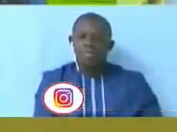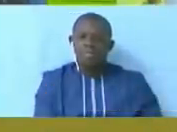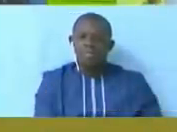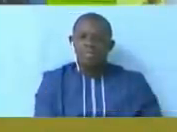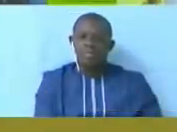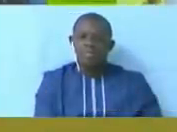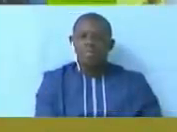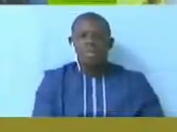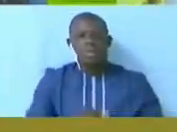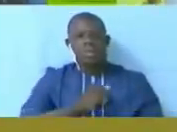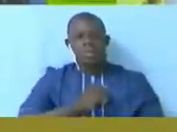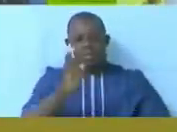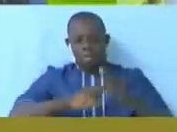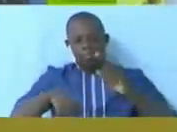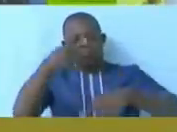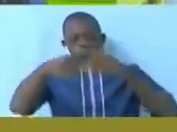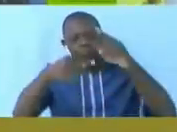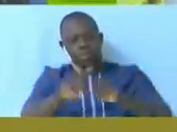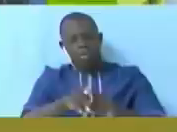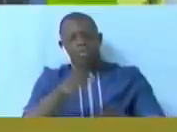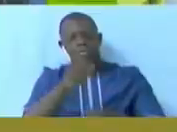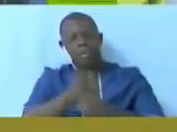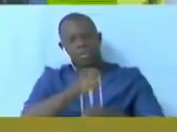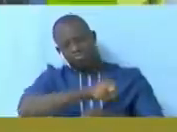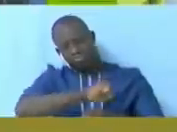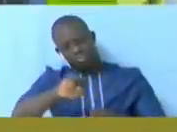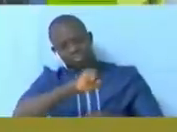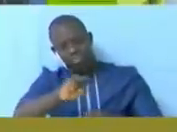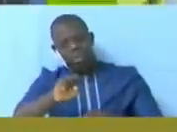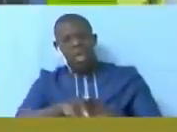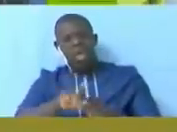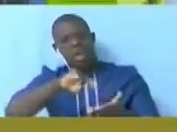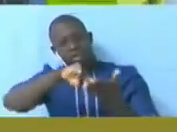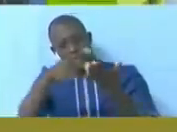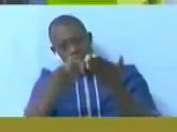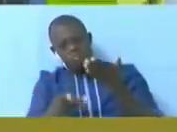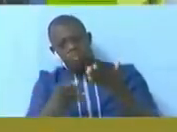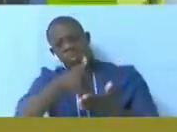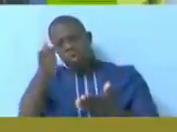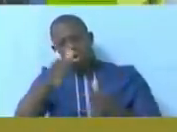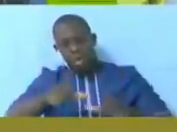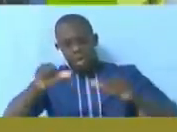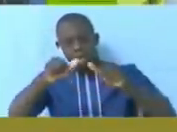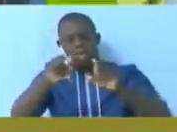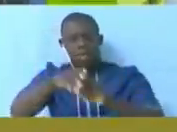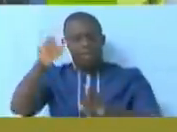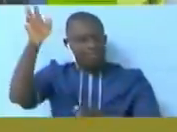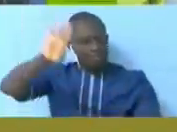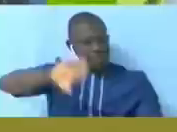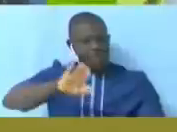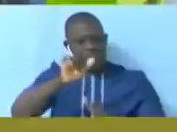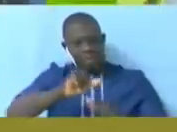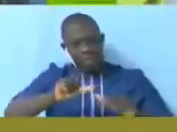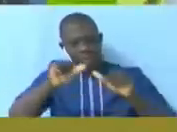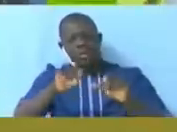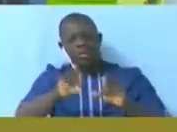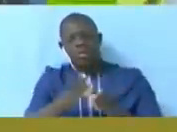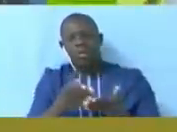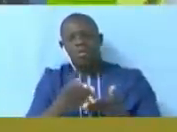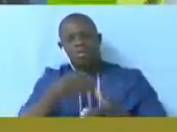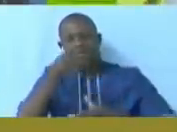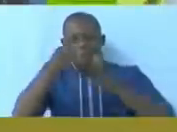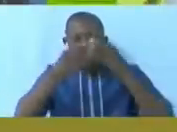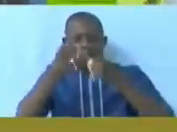knocked down part of the fence atendenta pur ka fence o dingira dolta ke ka boy. So they lodged a complaint against him at the